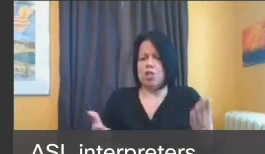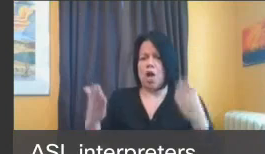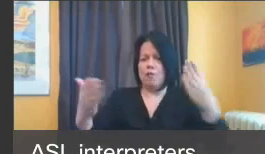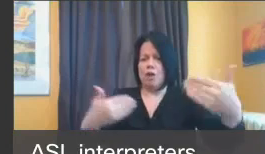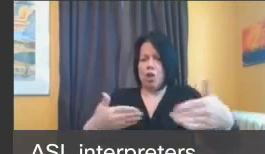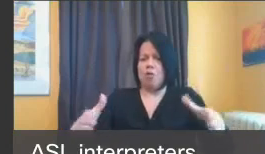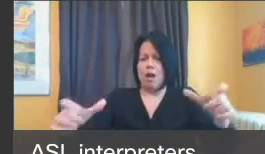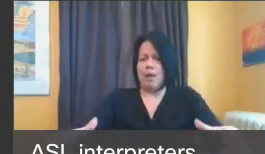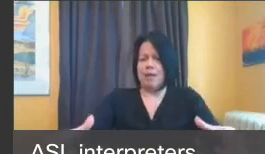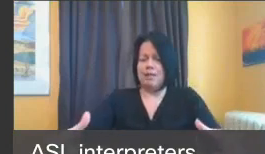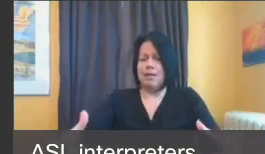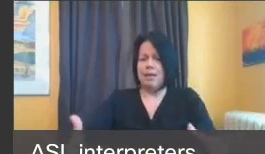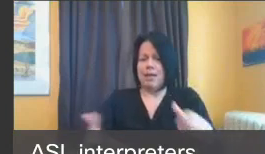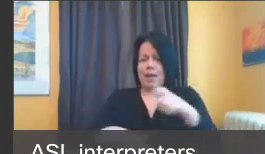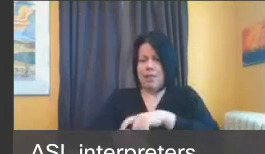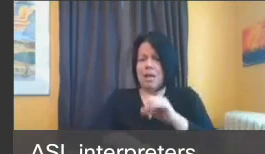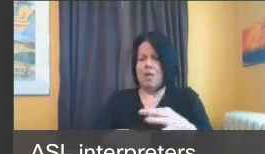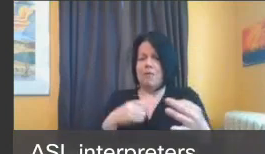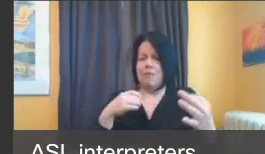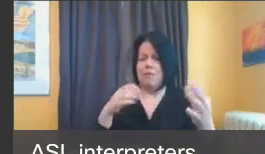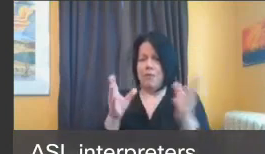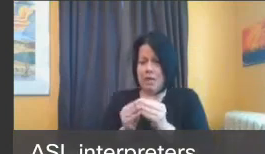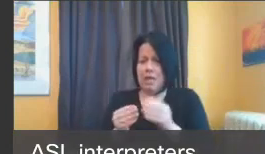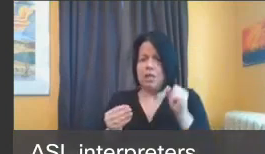the time that they're needed. For example,